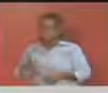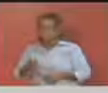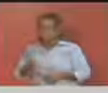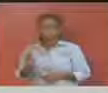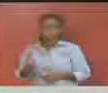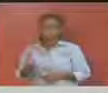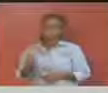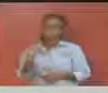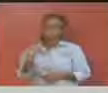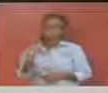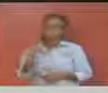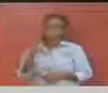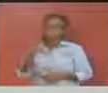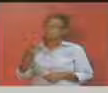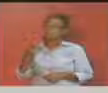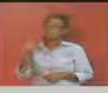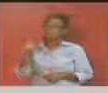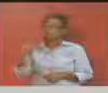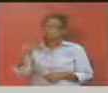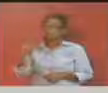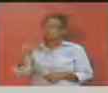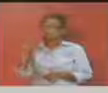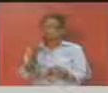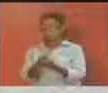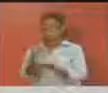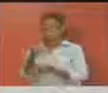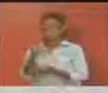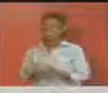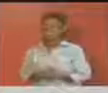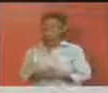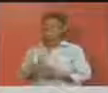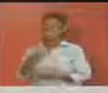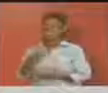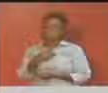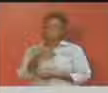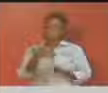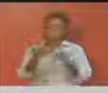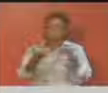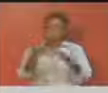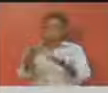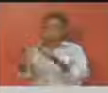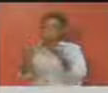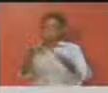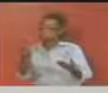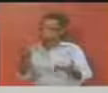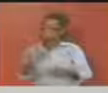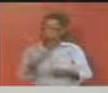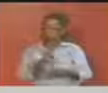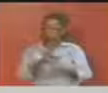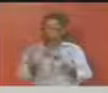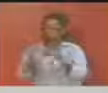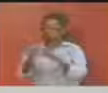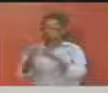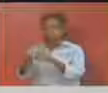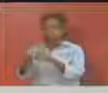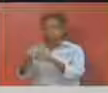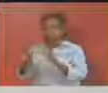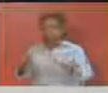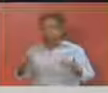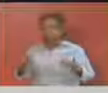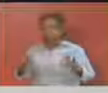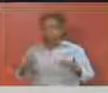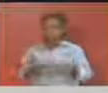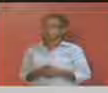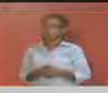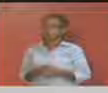WHO approved. So we will have talks, we may place indicative orders, but no firm commitment is made with